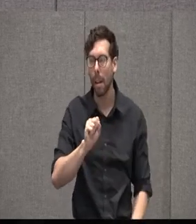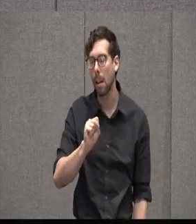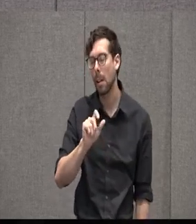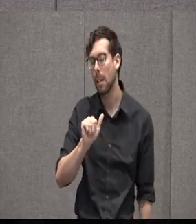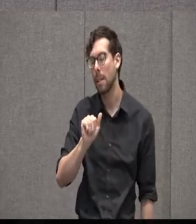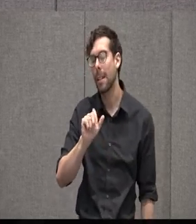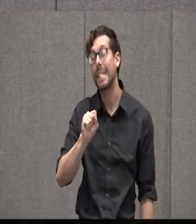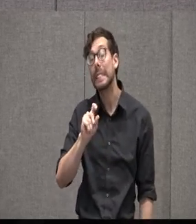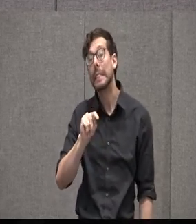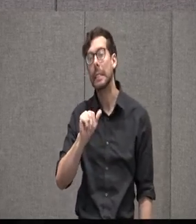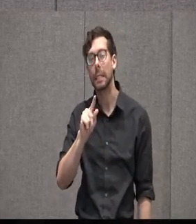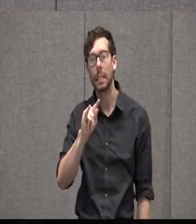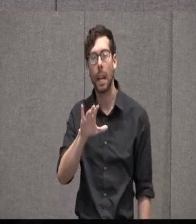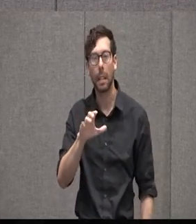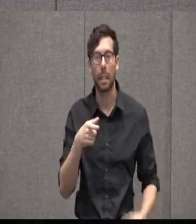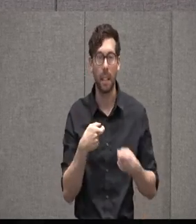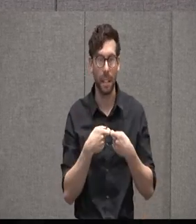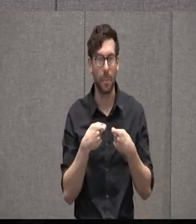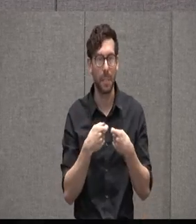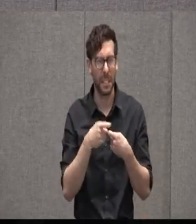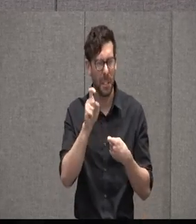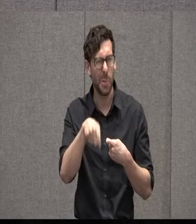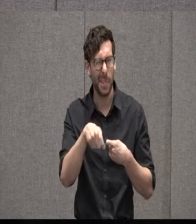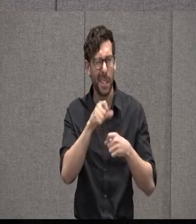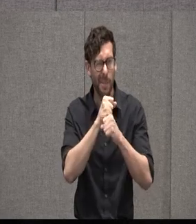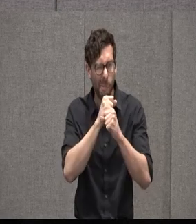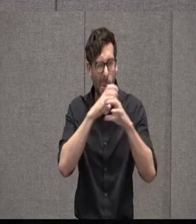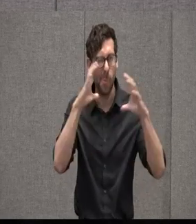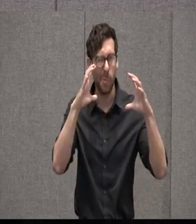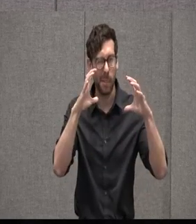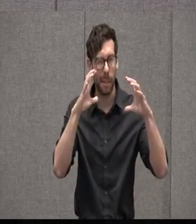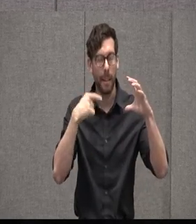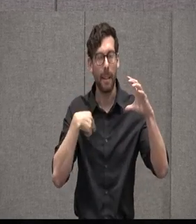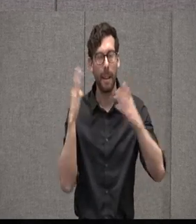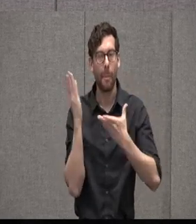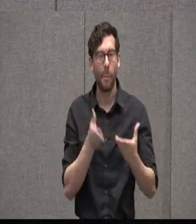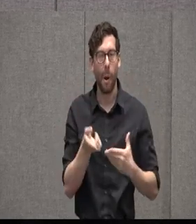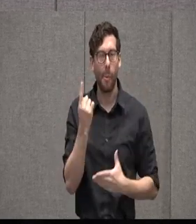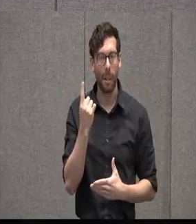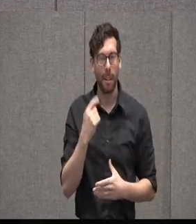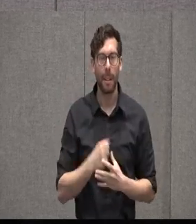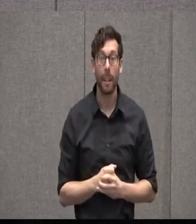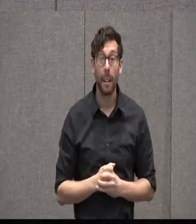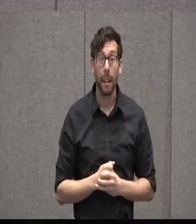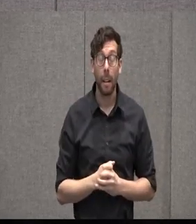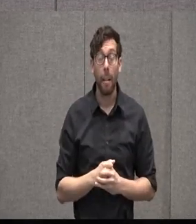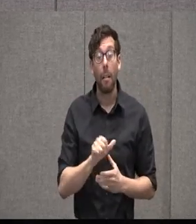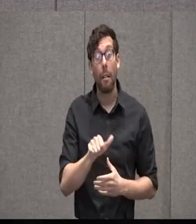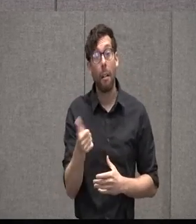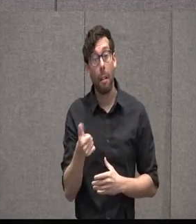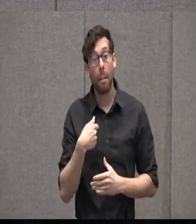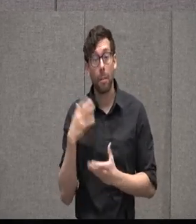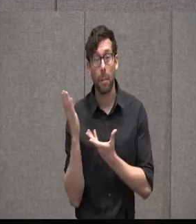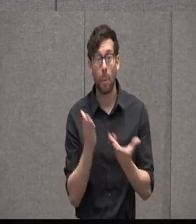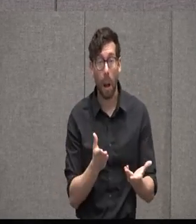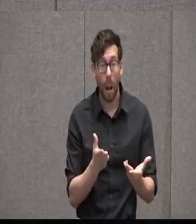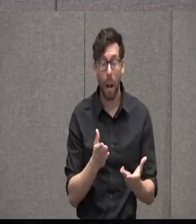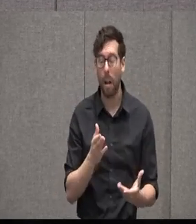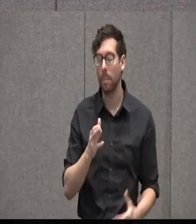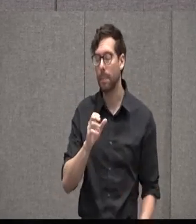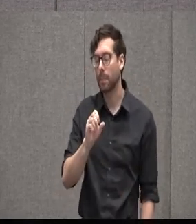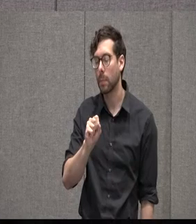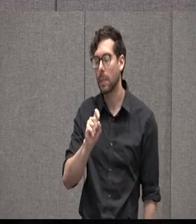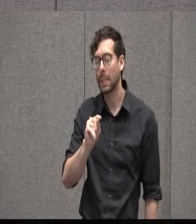I brought my friend here. And let's see what other things I brought. I brought a piece of styrofoam.